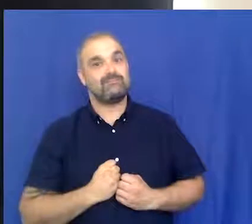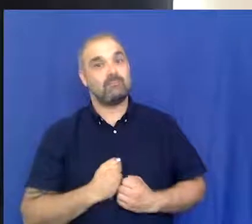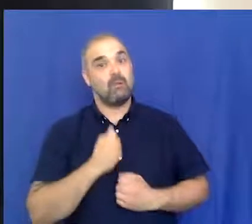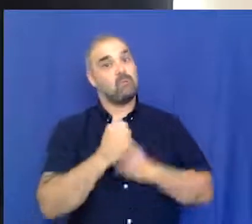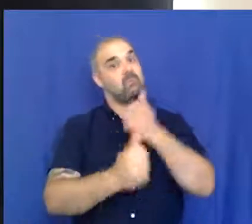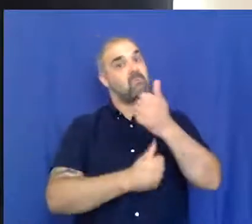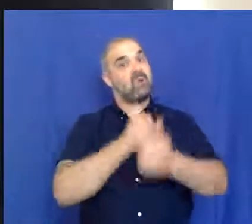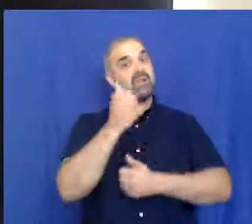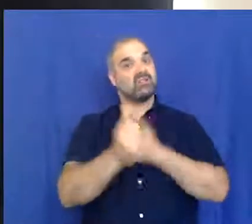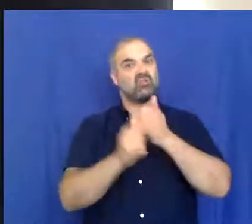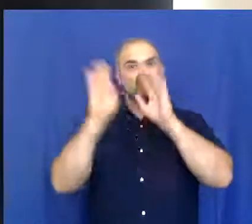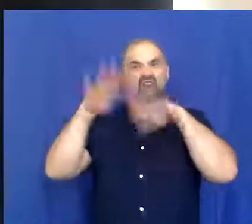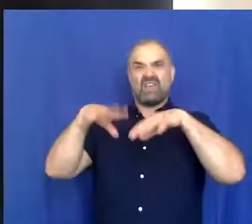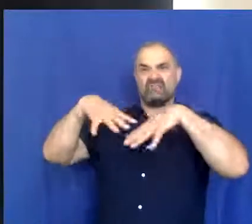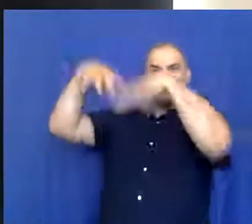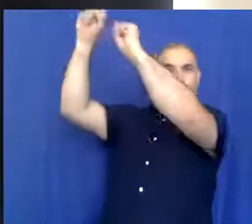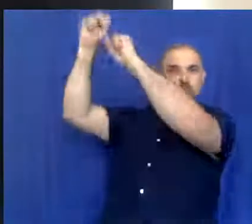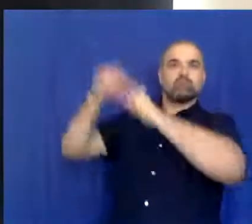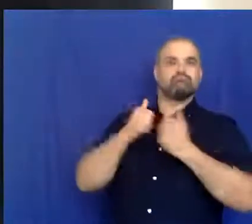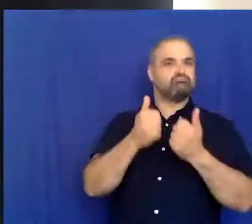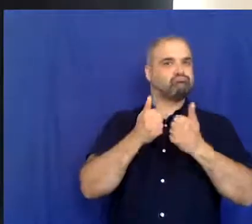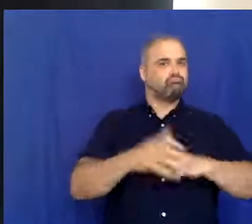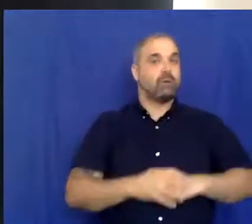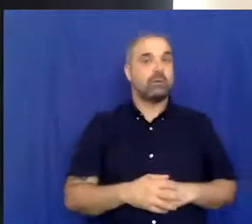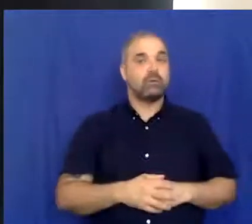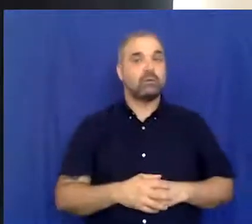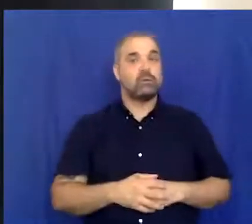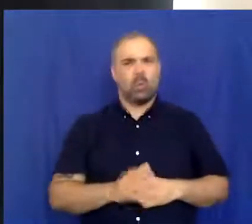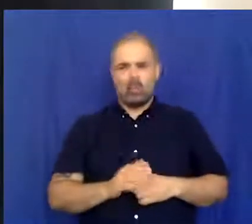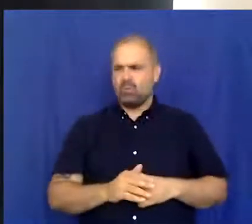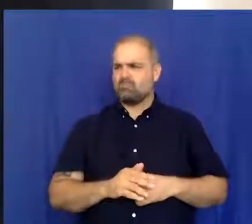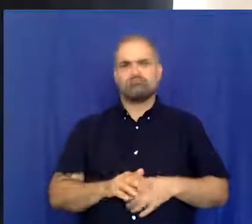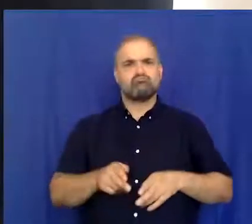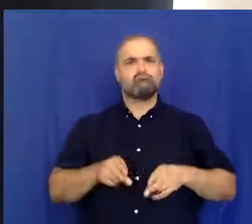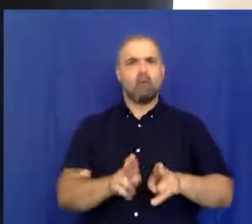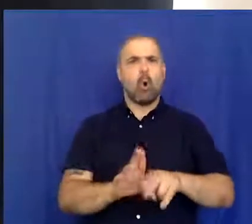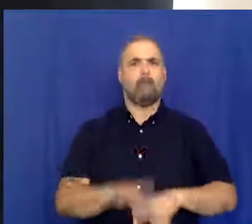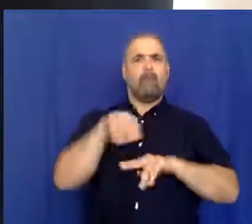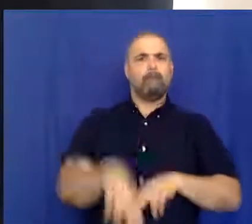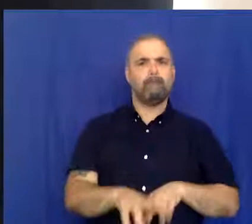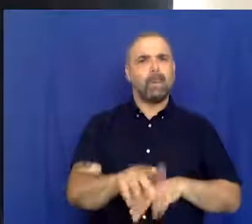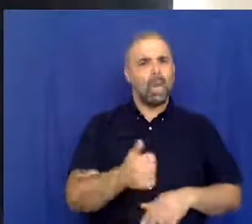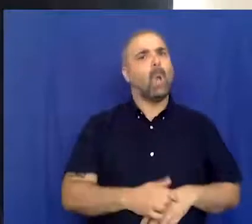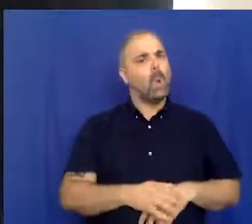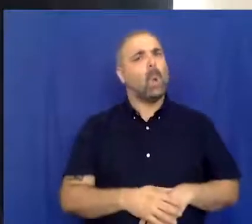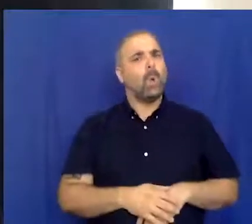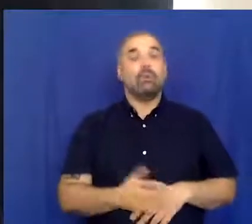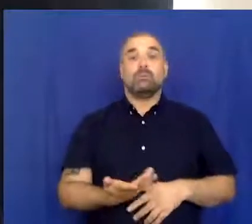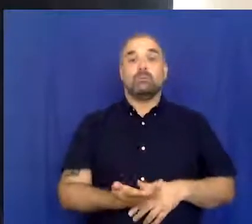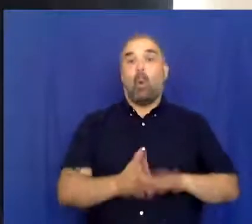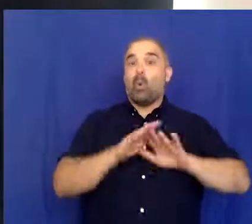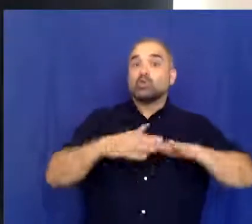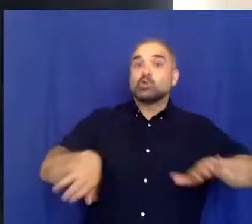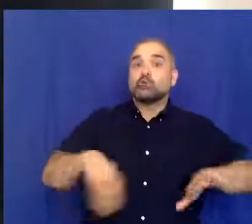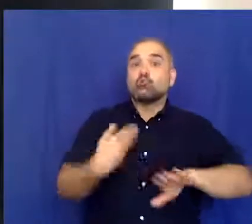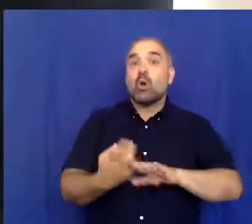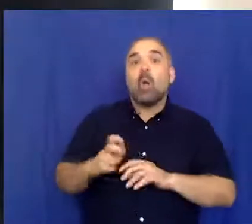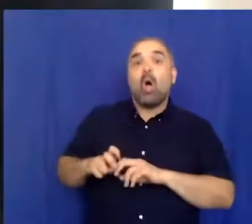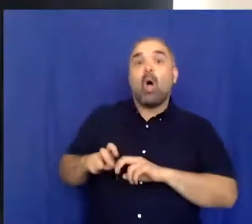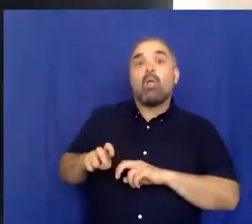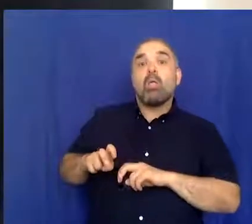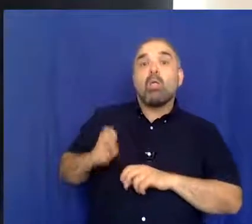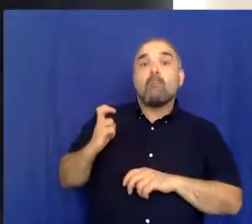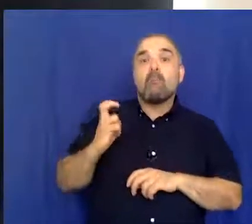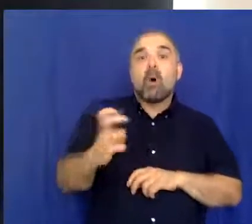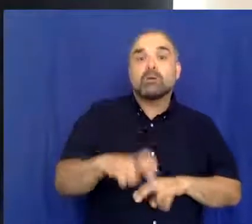long. Well done, we got rid of that rain. Oh, it's quite a bumpy road. You ready? The children